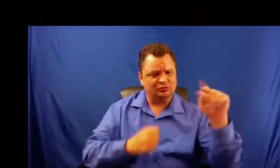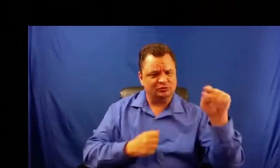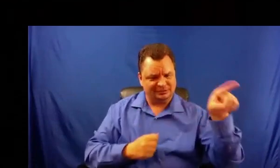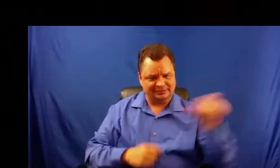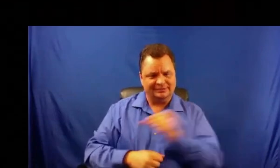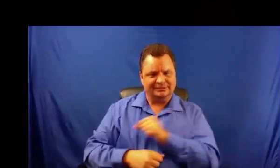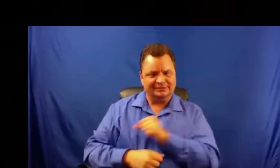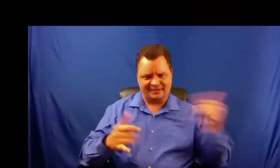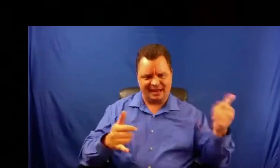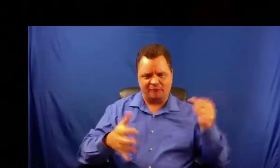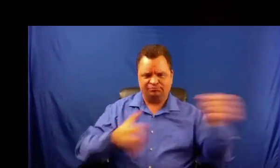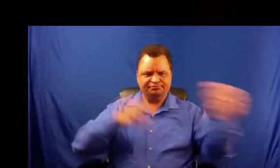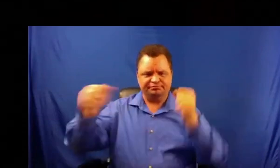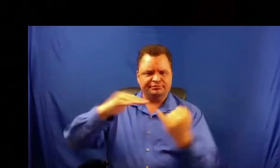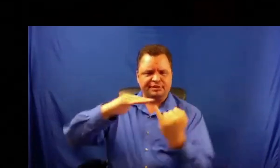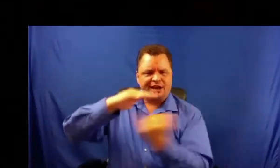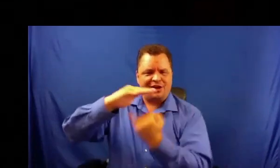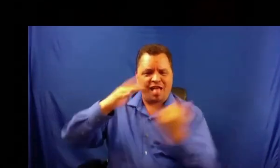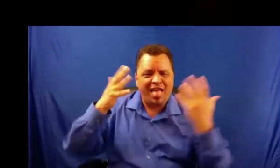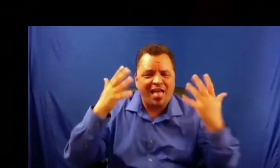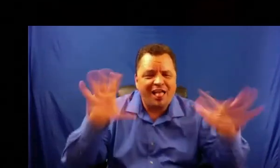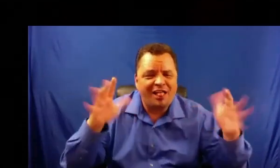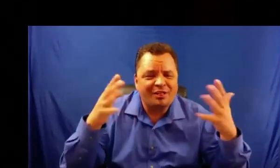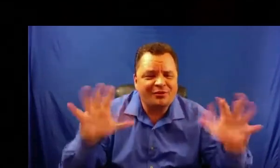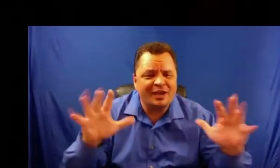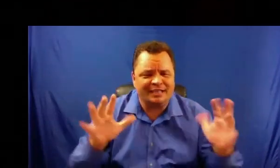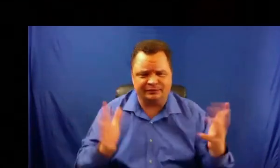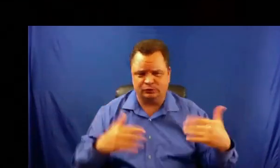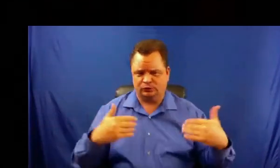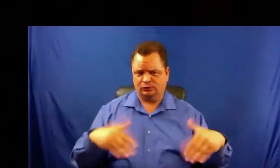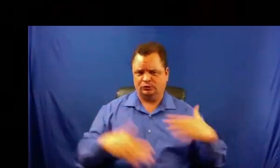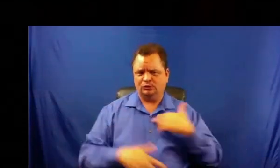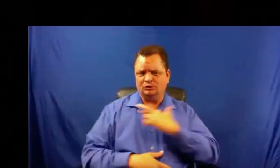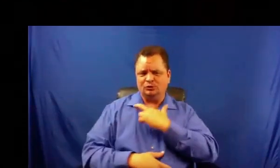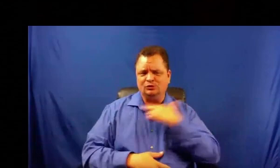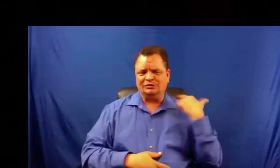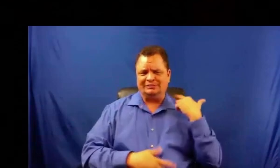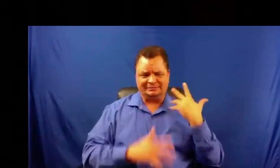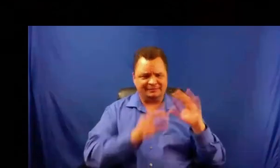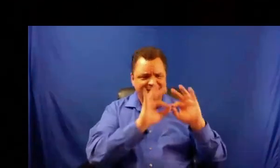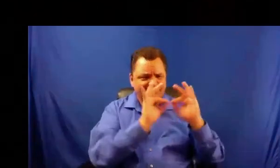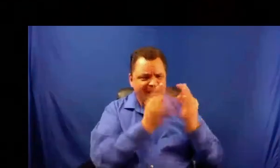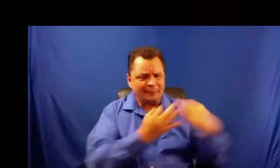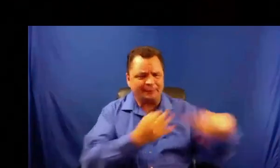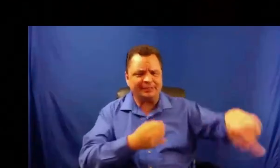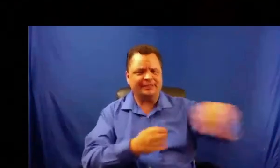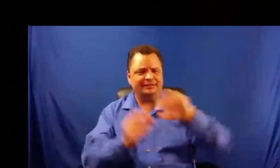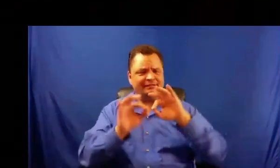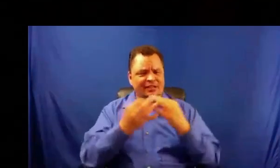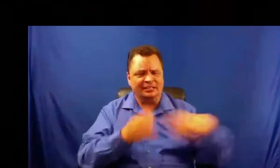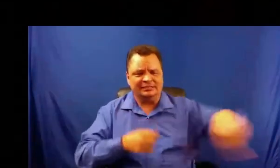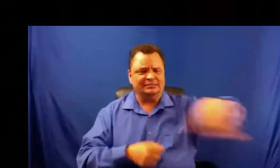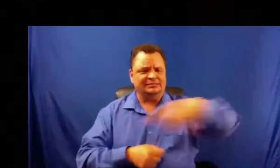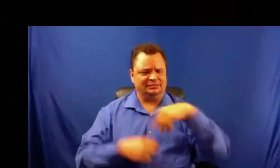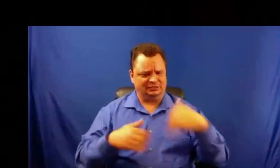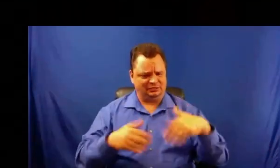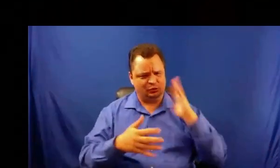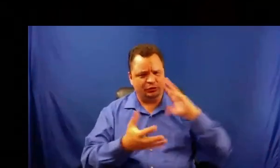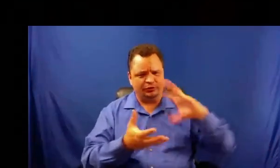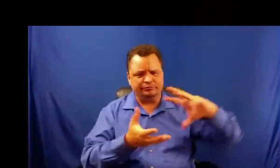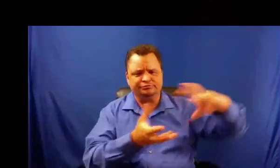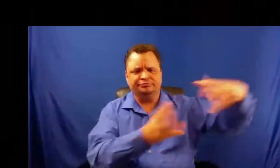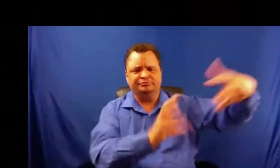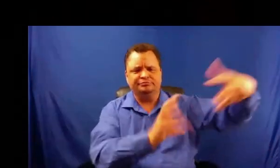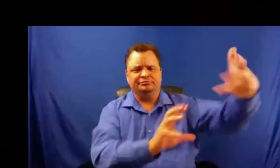in-school exposure is risky to kids, families, and our community, and it disrupts in-person learning with significant educational, social, and emotional impacts